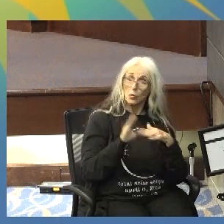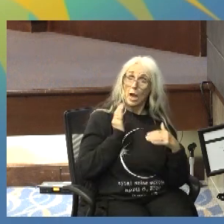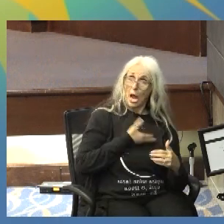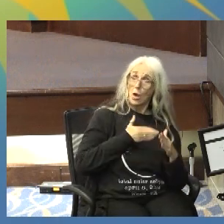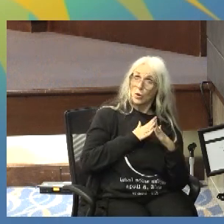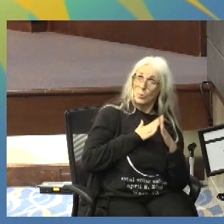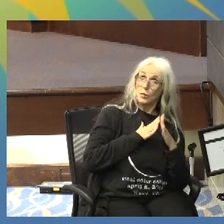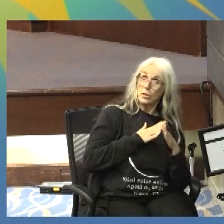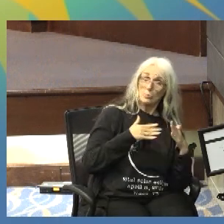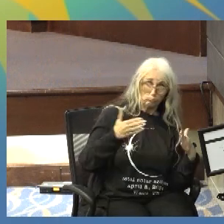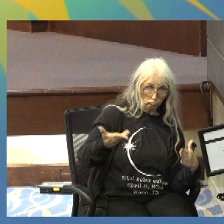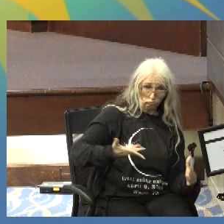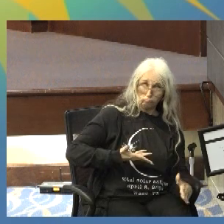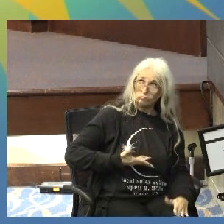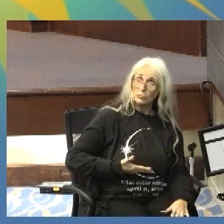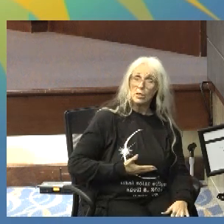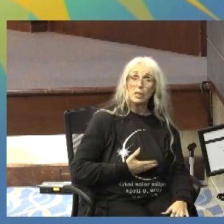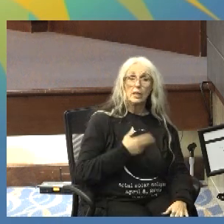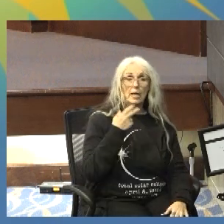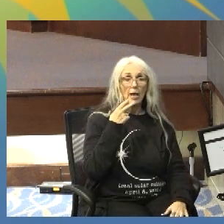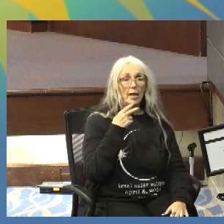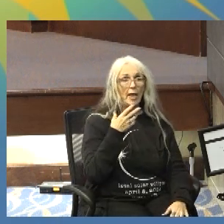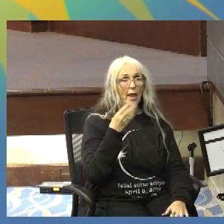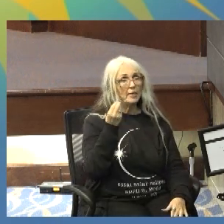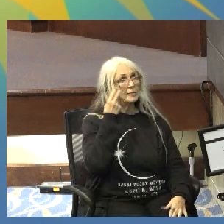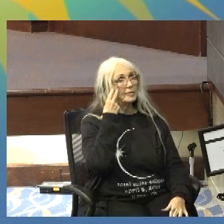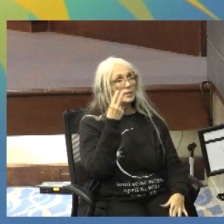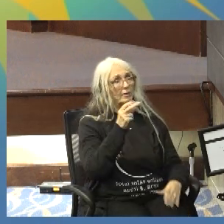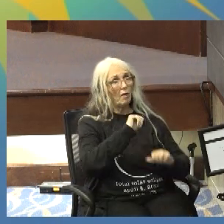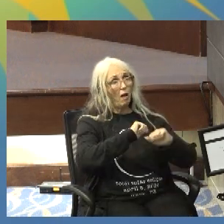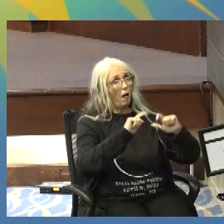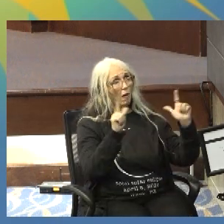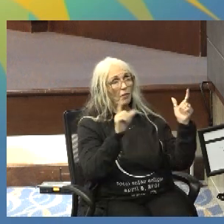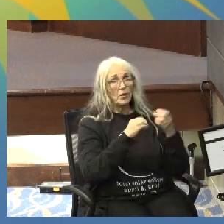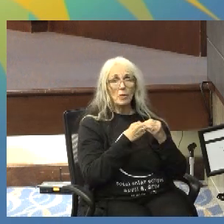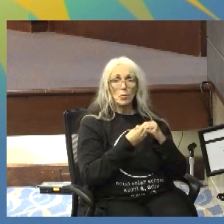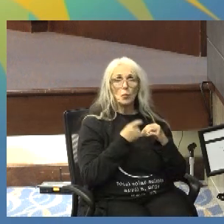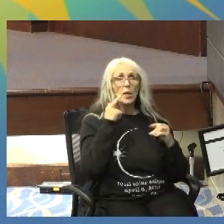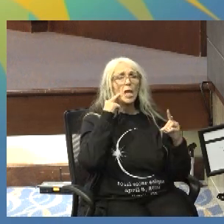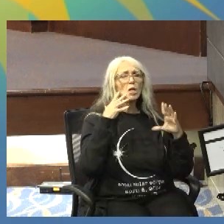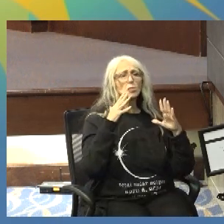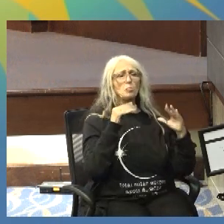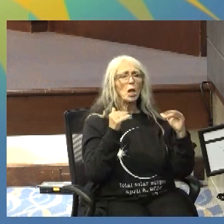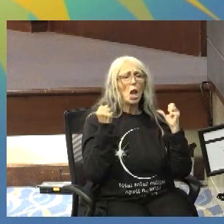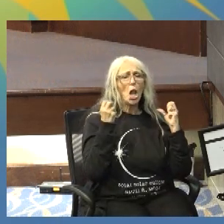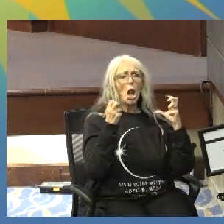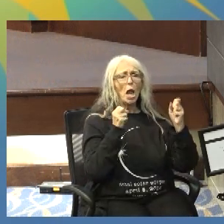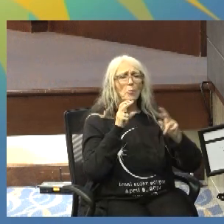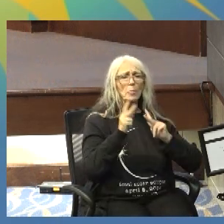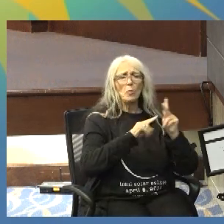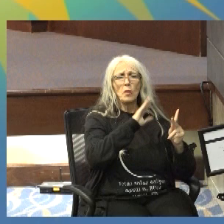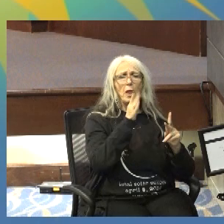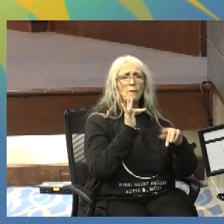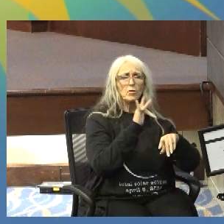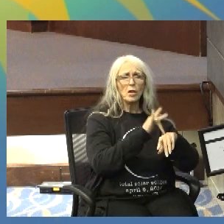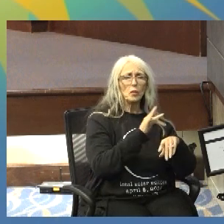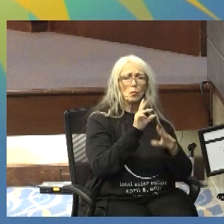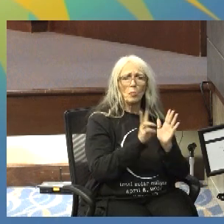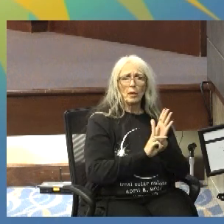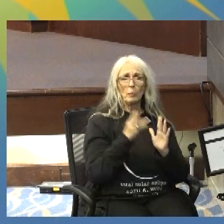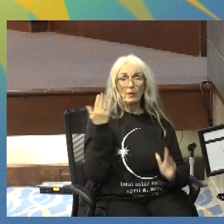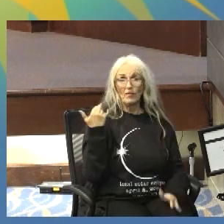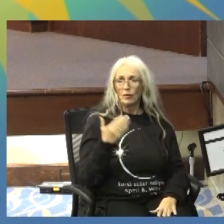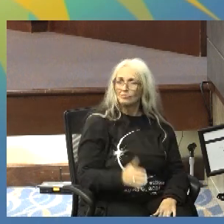an interesting thing that we're seeing in sort of the demographics of numbers at our hotel stays, we're expecting, you know, a lot of people have never been to Waco